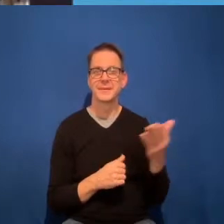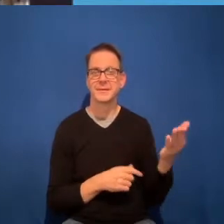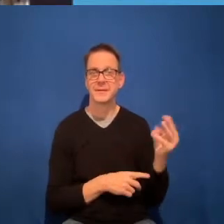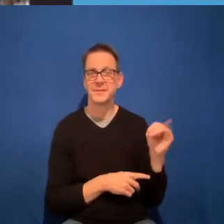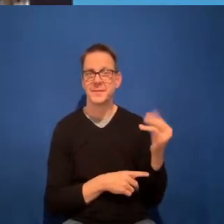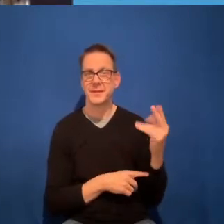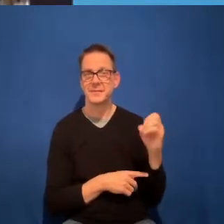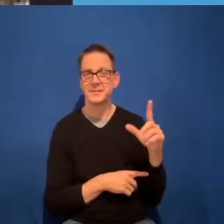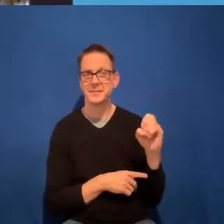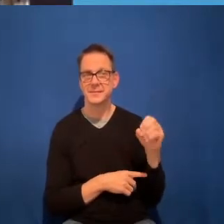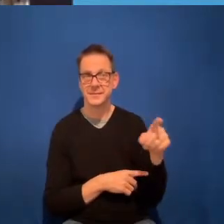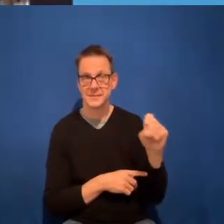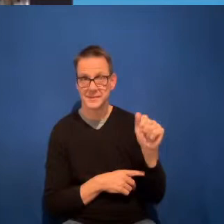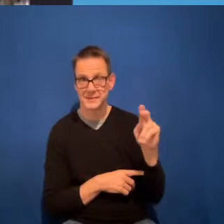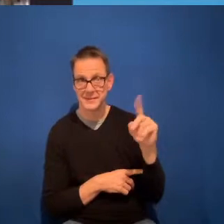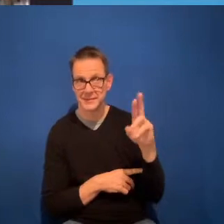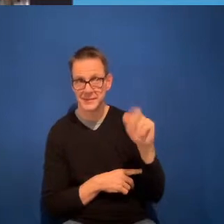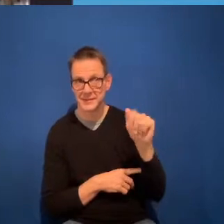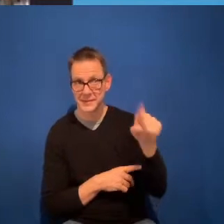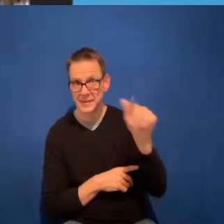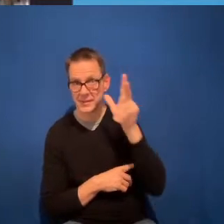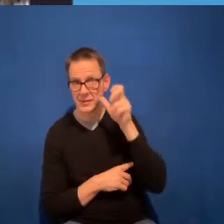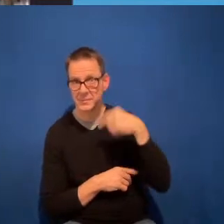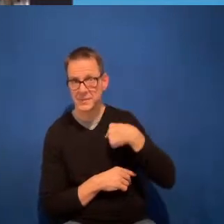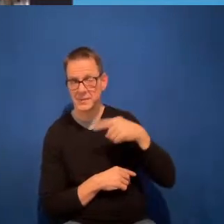Sandra, can you hear me?